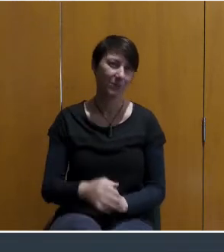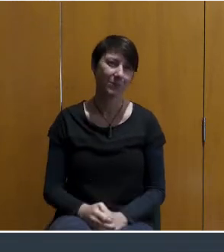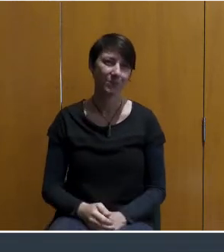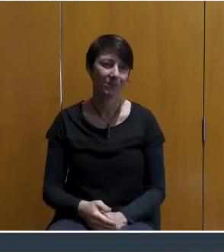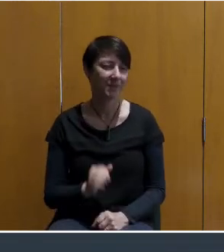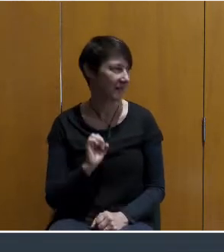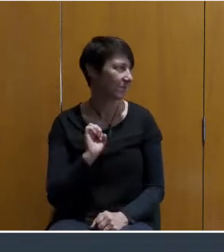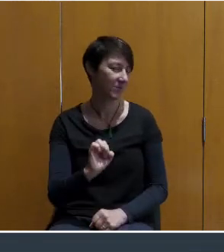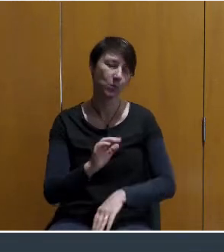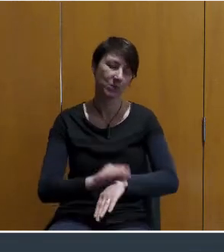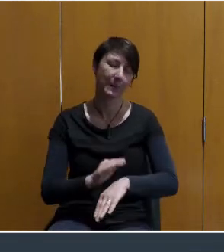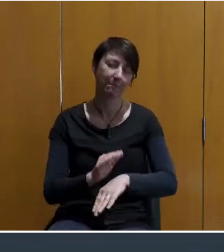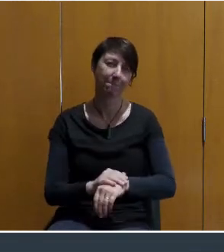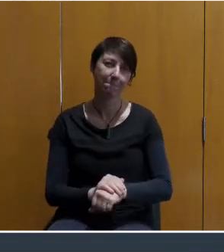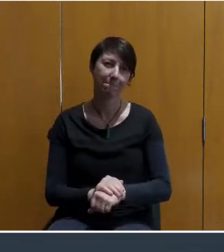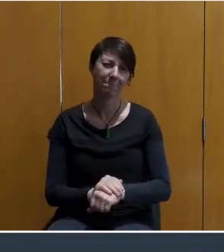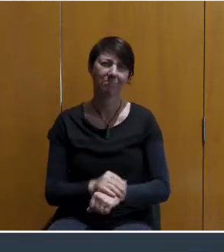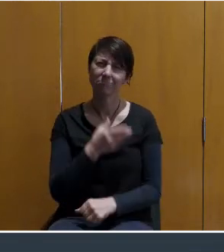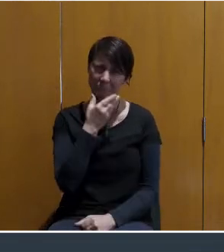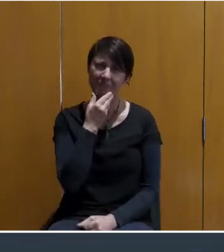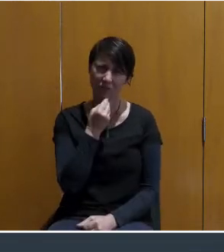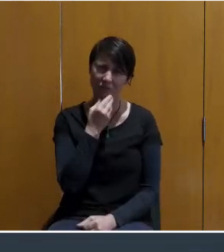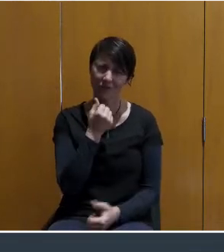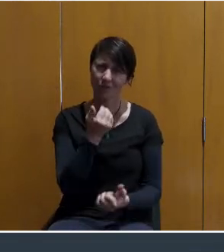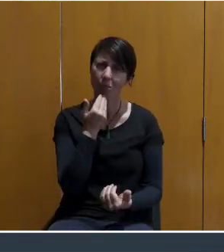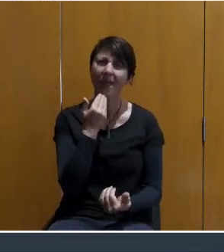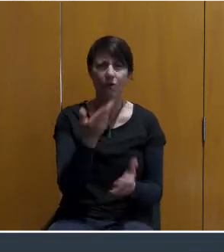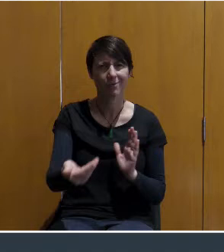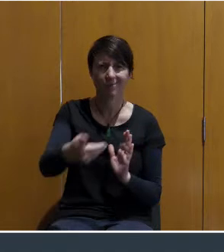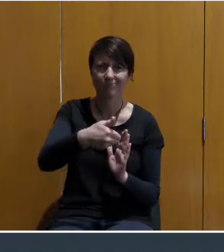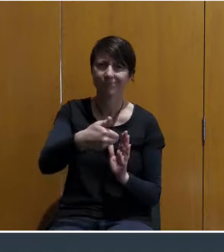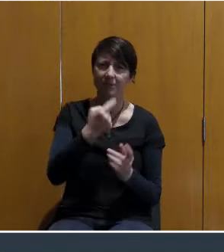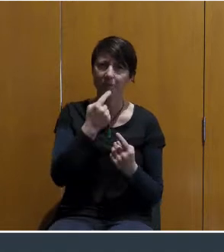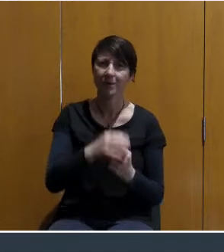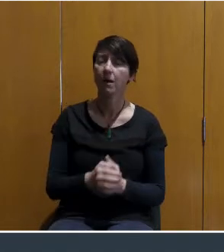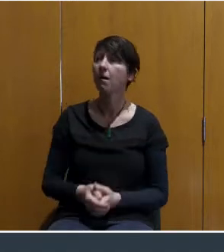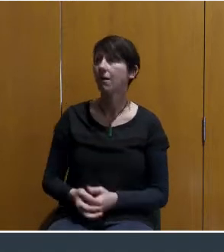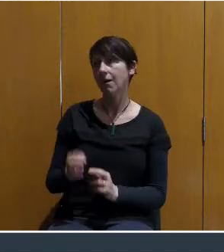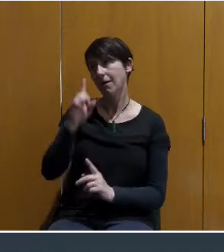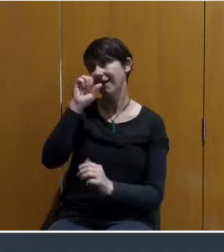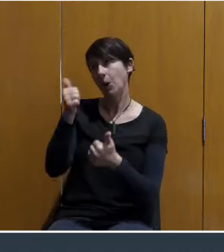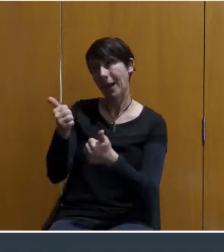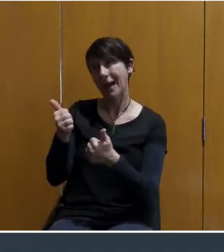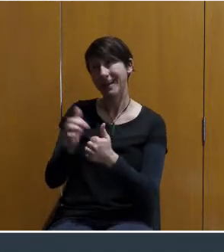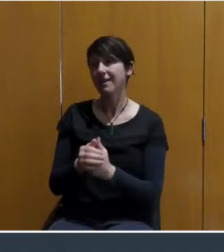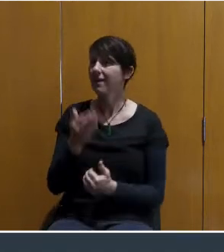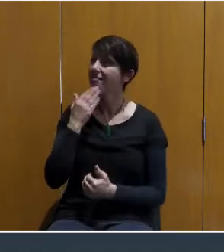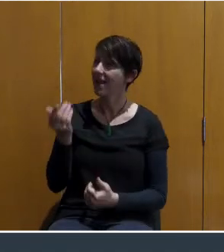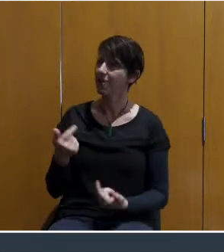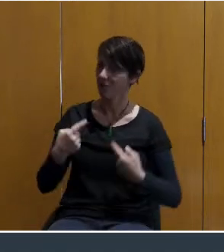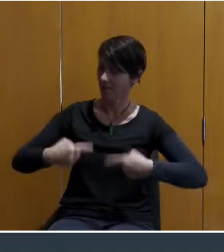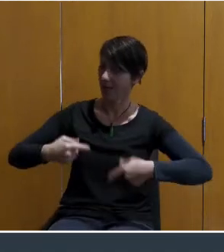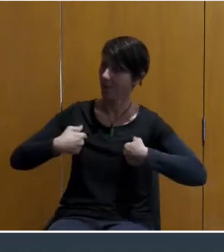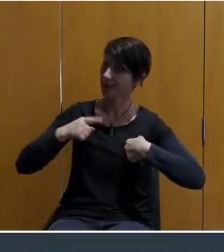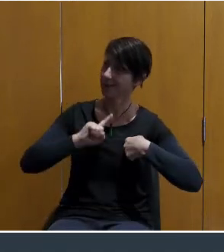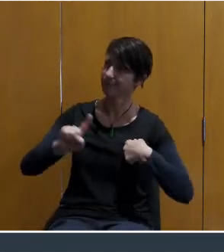time today, Elsa. It's been very useful to have that additional information. Thank you. And I wish you well, and thank you so much for the opportunity.